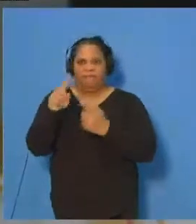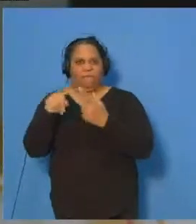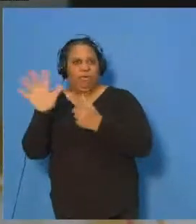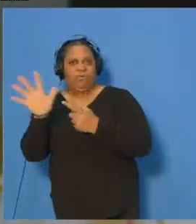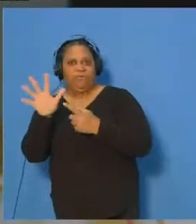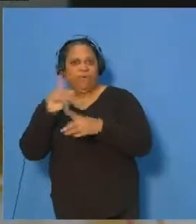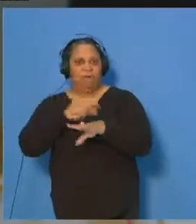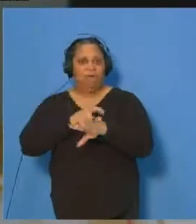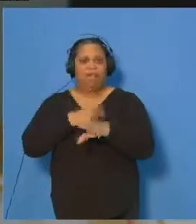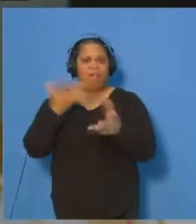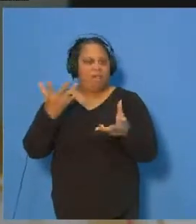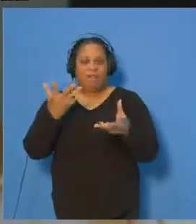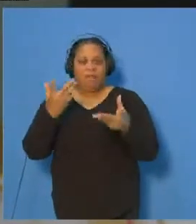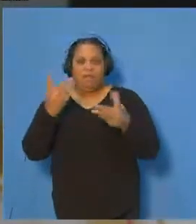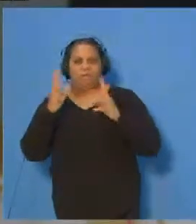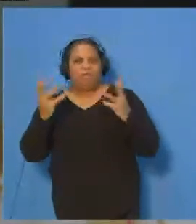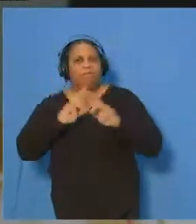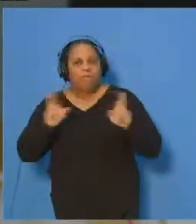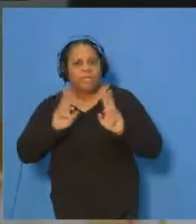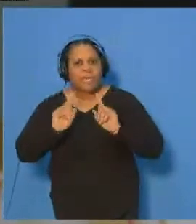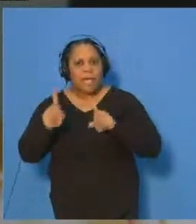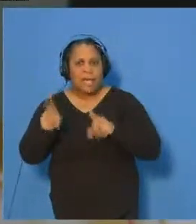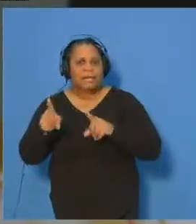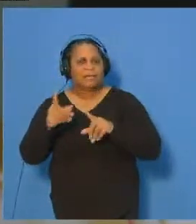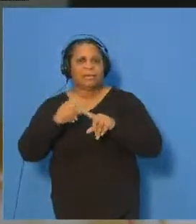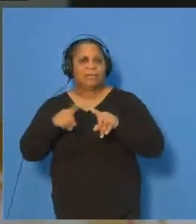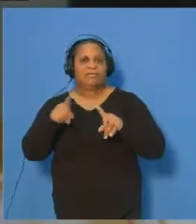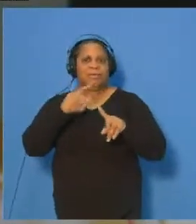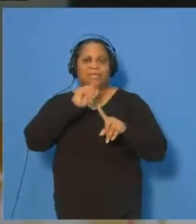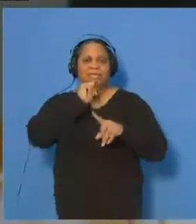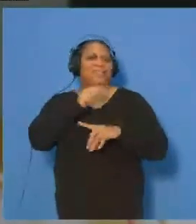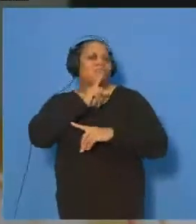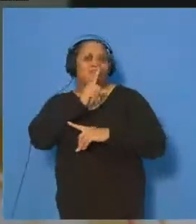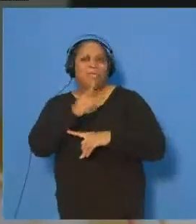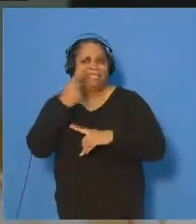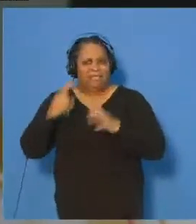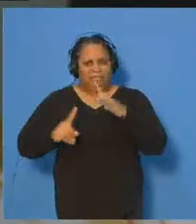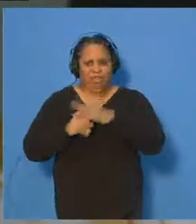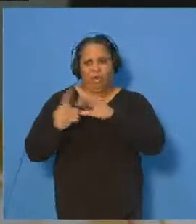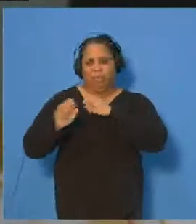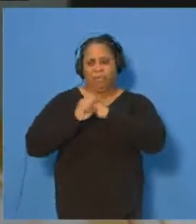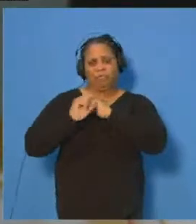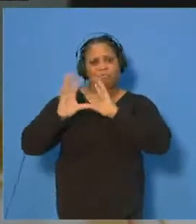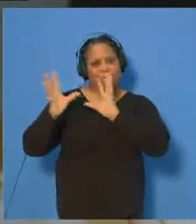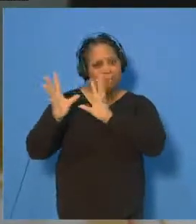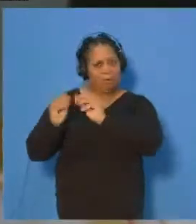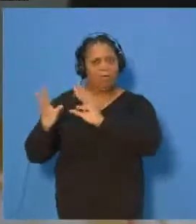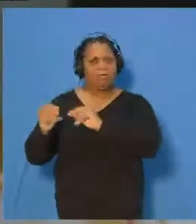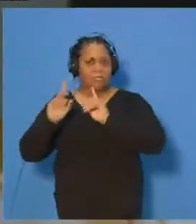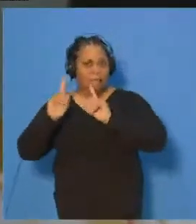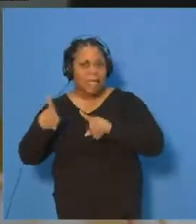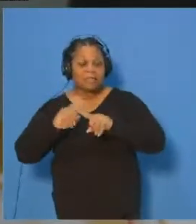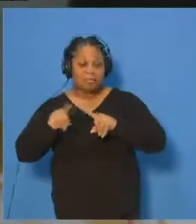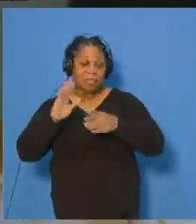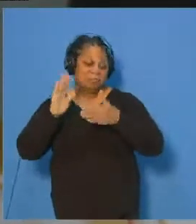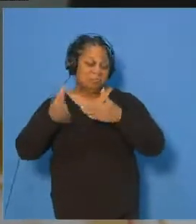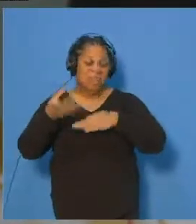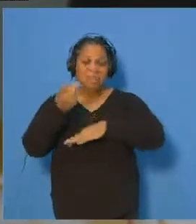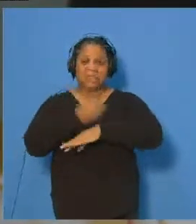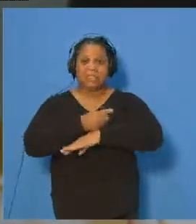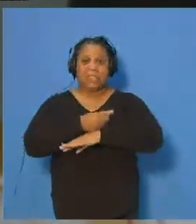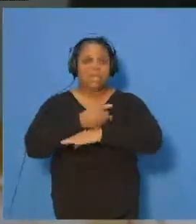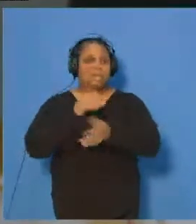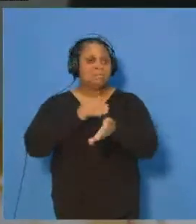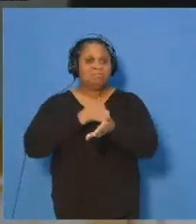for them to be answered, and we're getting ready to come to a press conference. So that's a little bit unrealistic for those to take place. But at the end of the day, Dr. People is